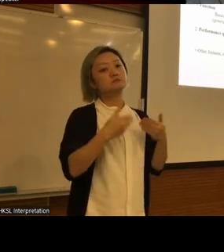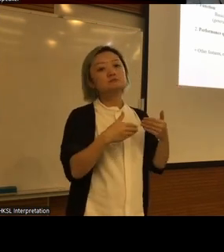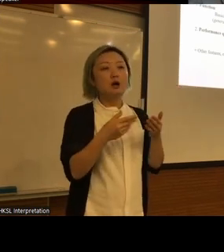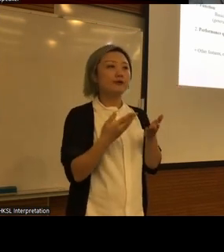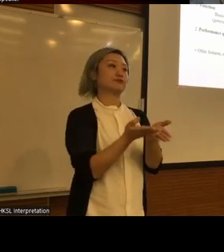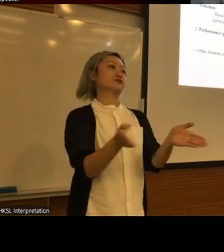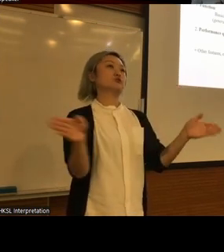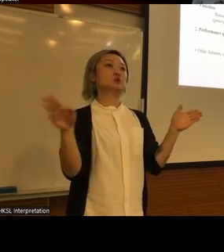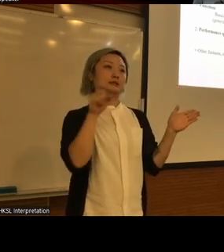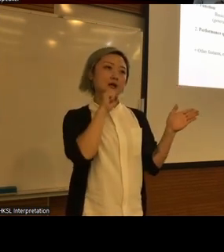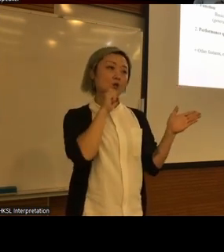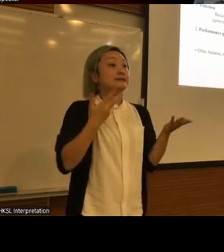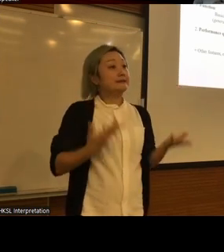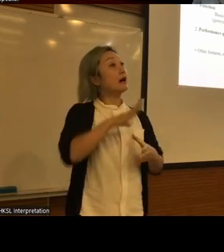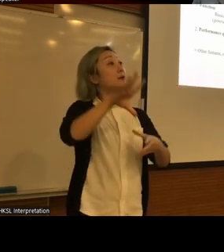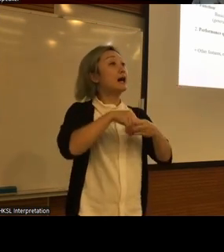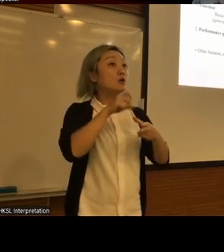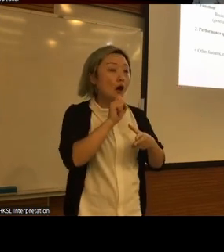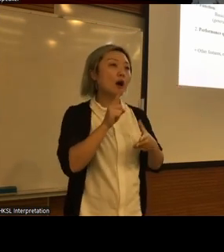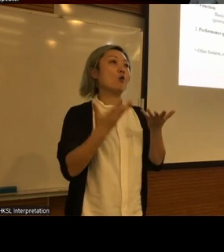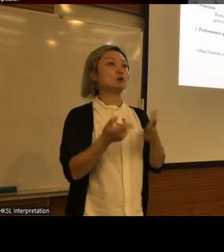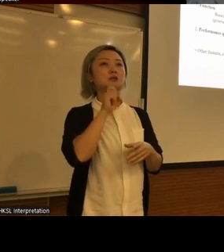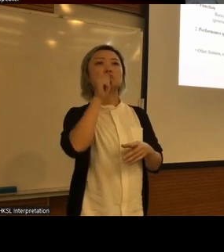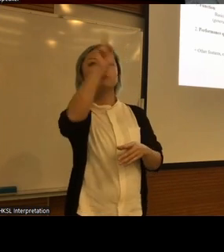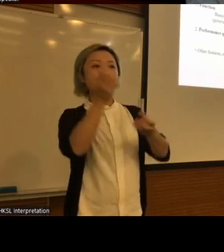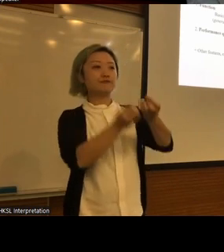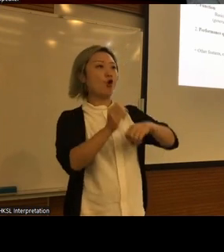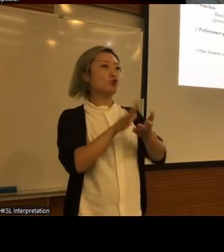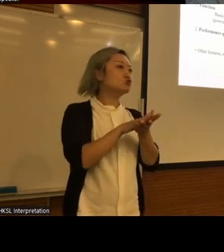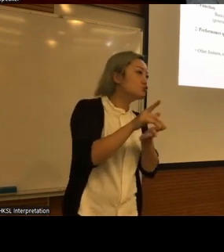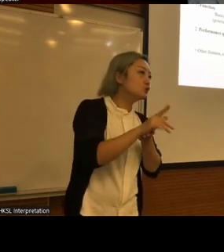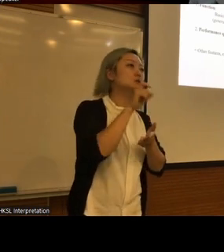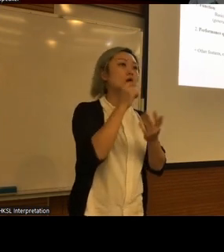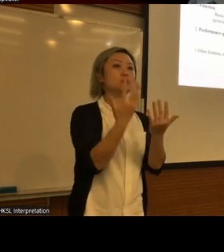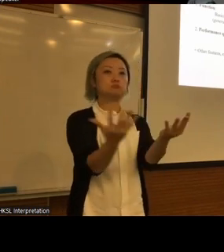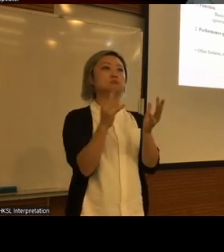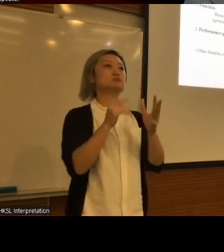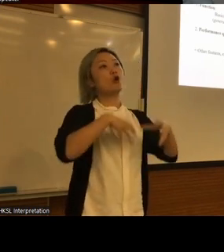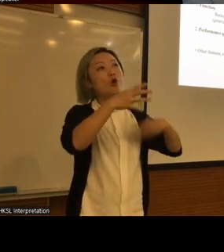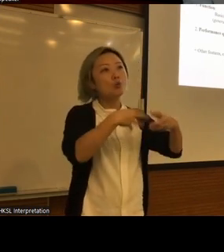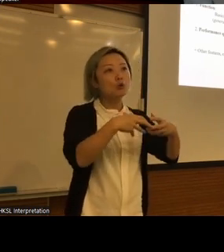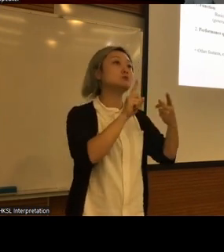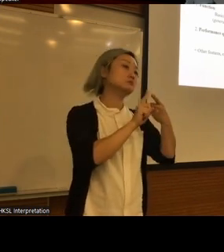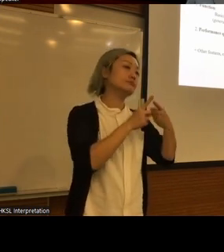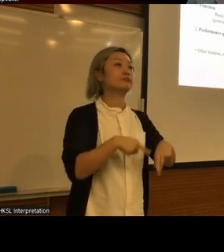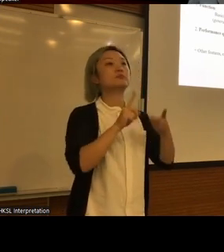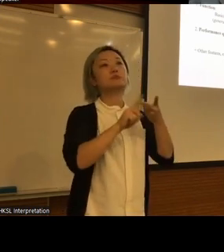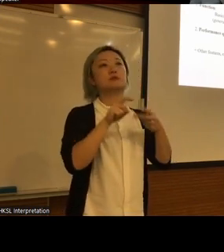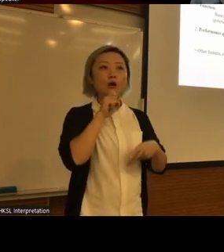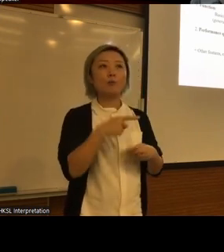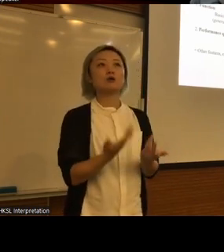other settings, including scientific and technological meetings, lectures,